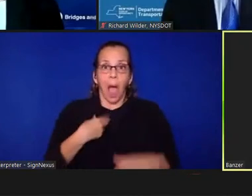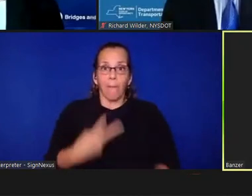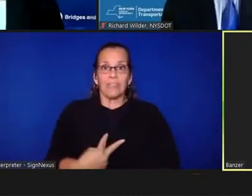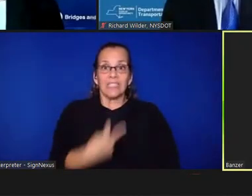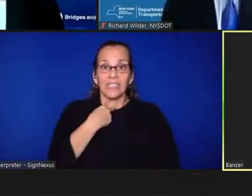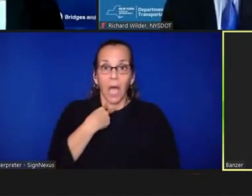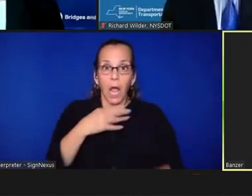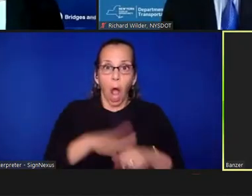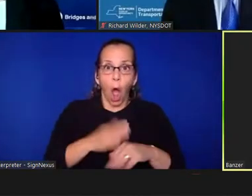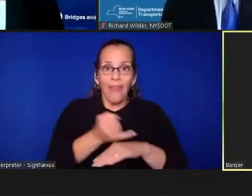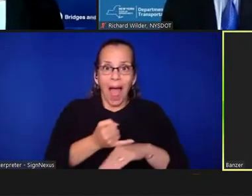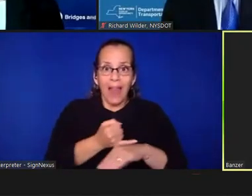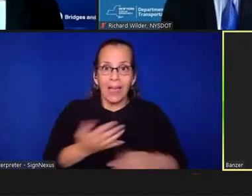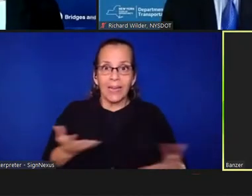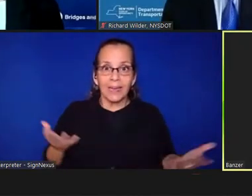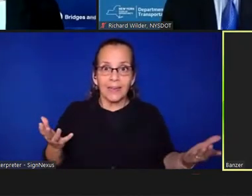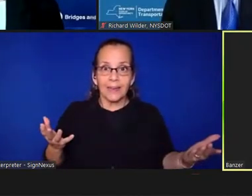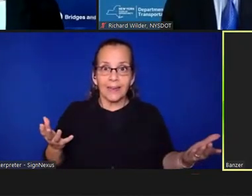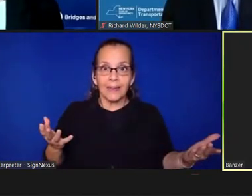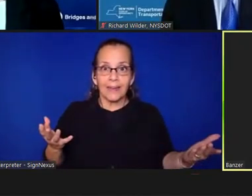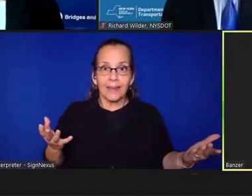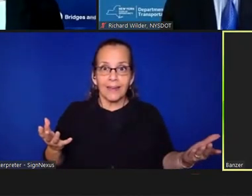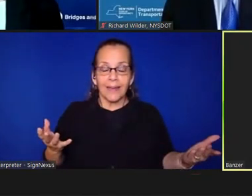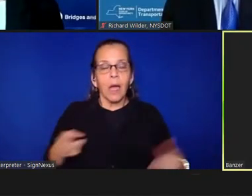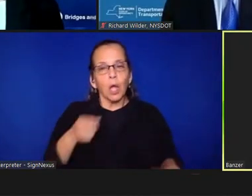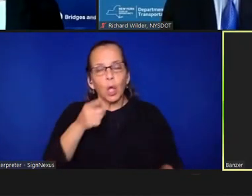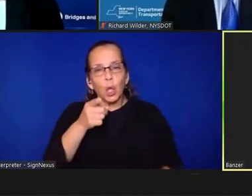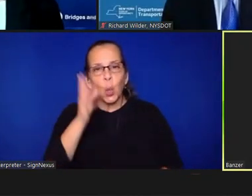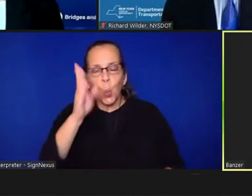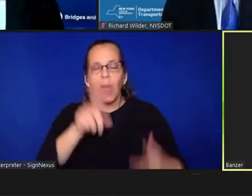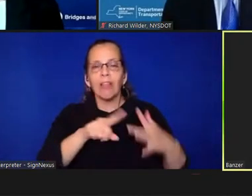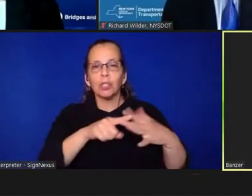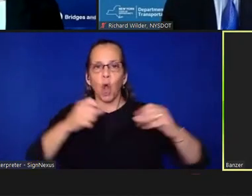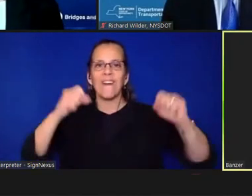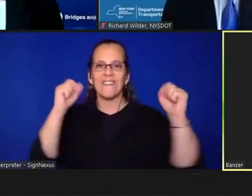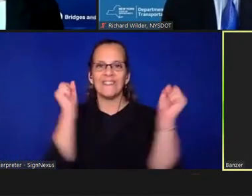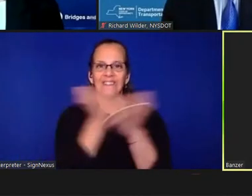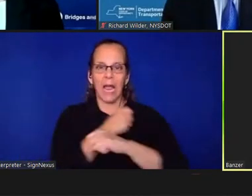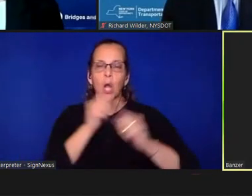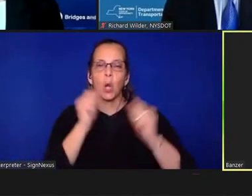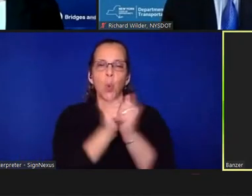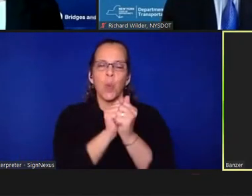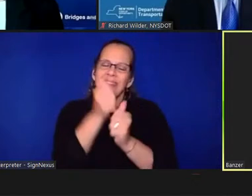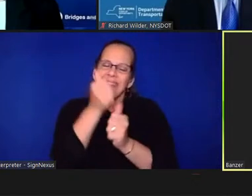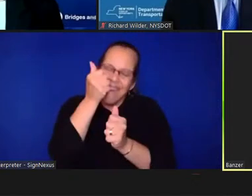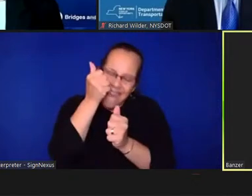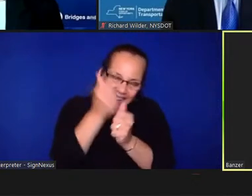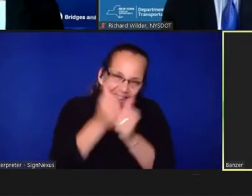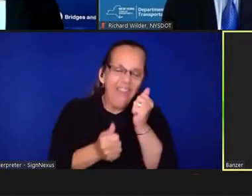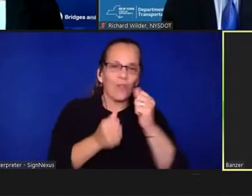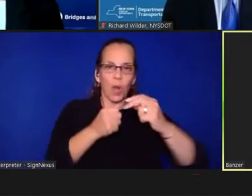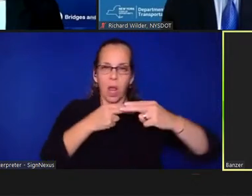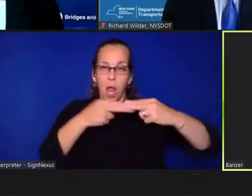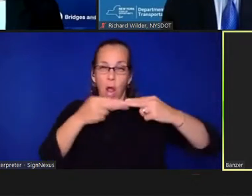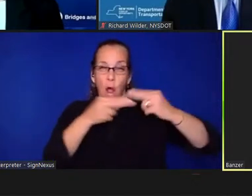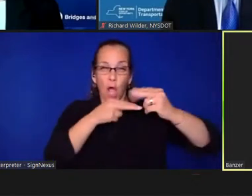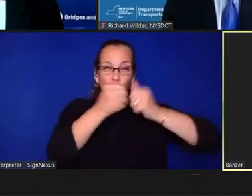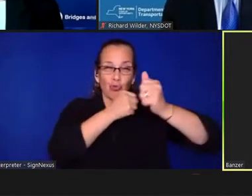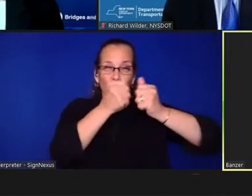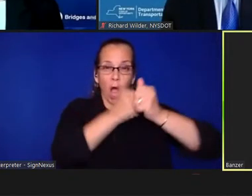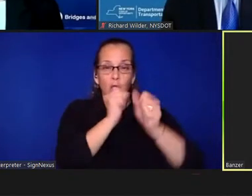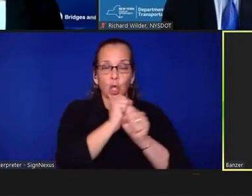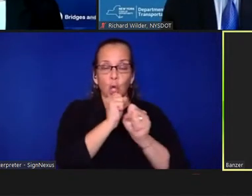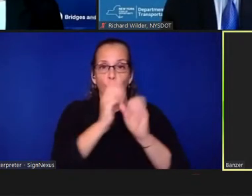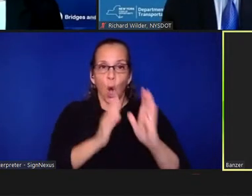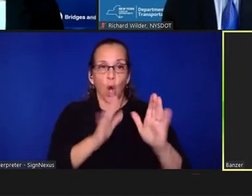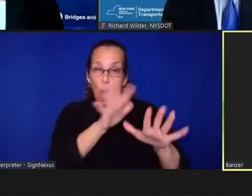it's a non-starter you are going to start a fight with every construction worker in the entirety